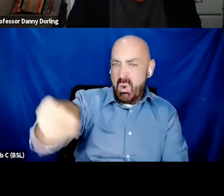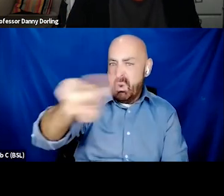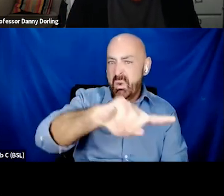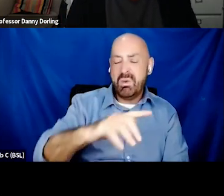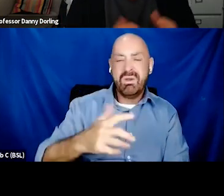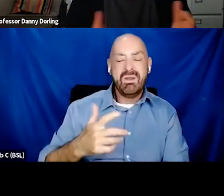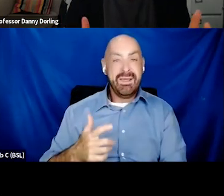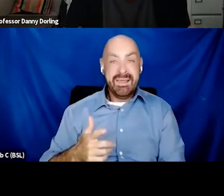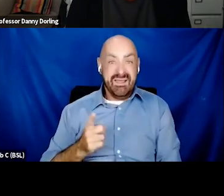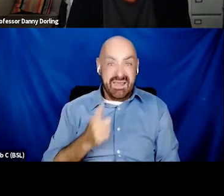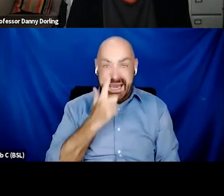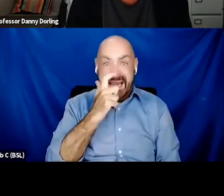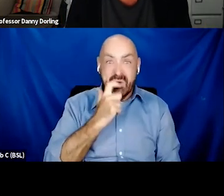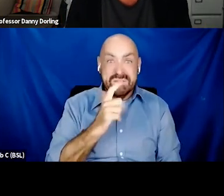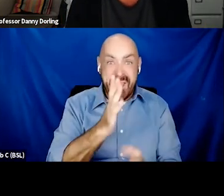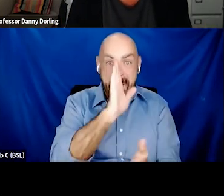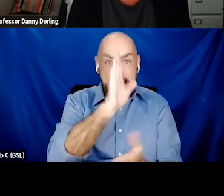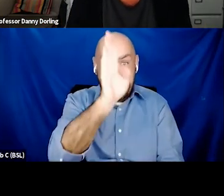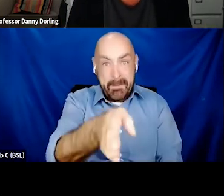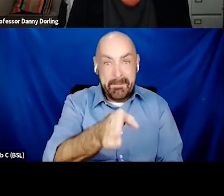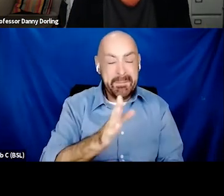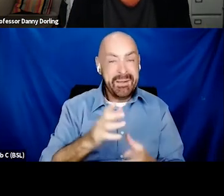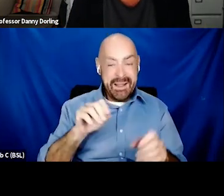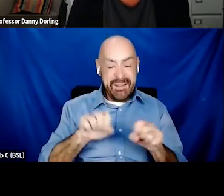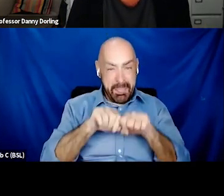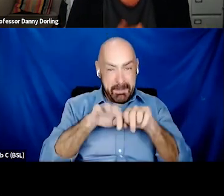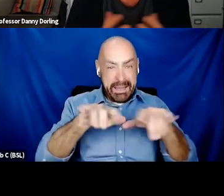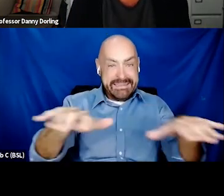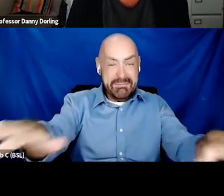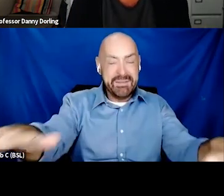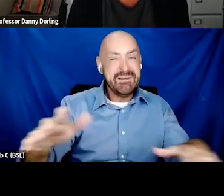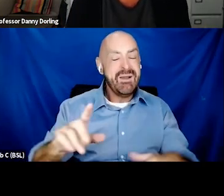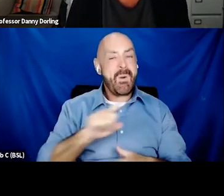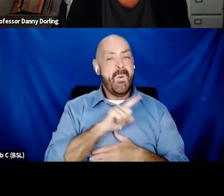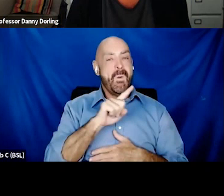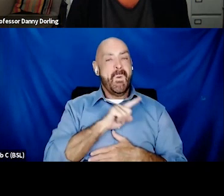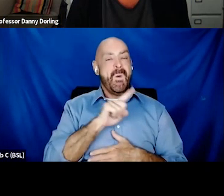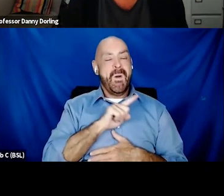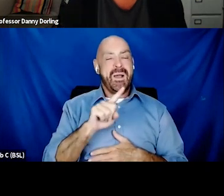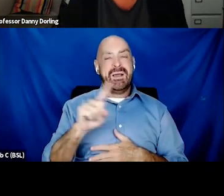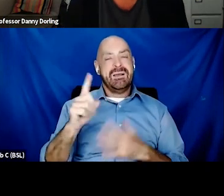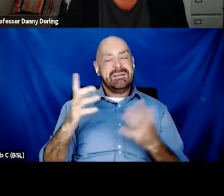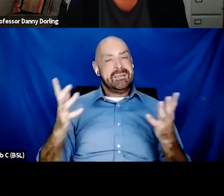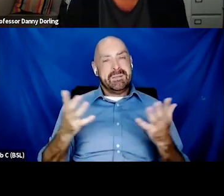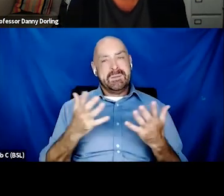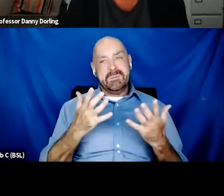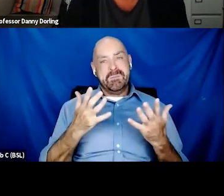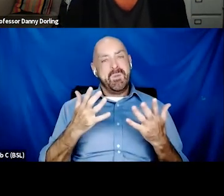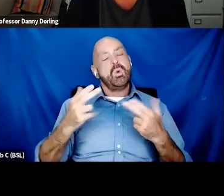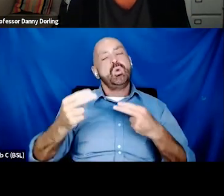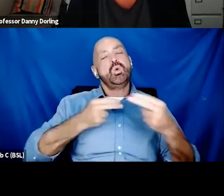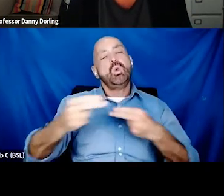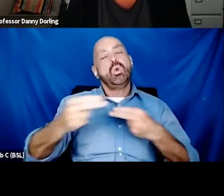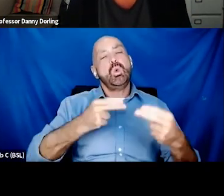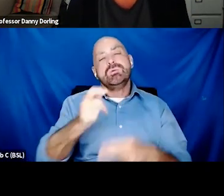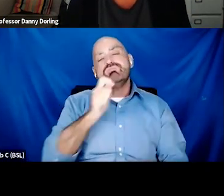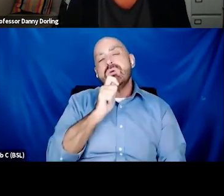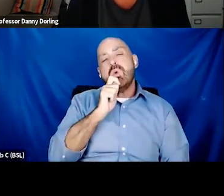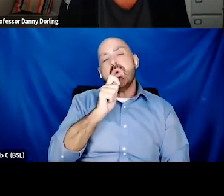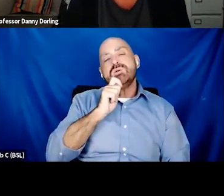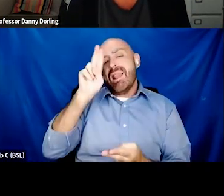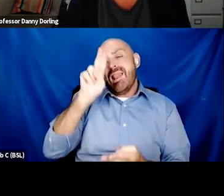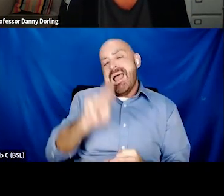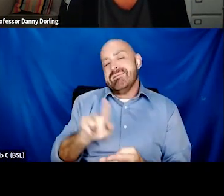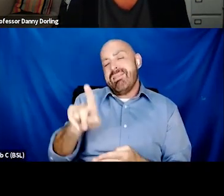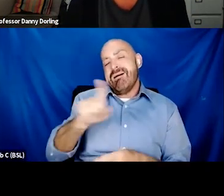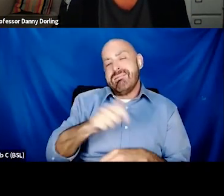that amongst the pandemic, partly because we didn't have the same kind of news and reporting as we have now, but mainly because by the time a